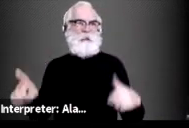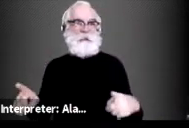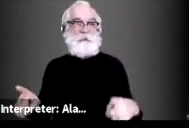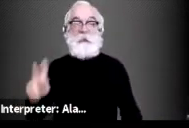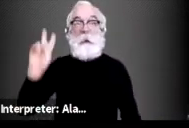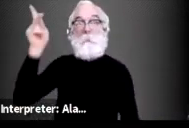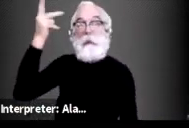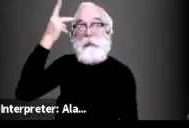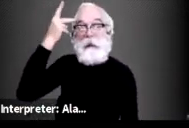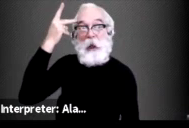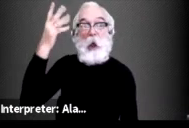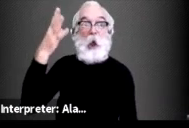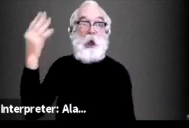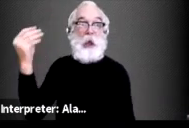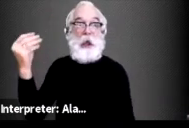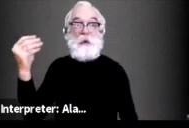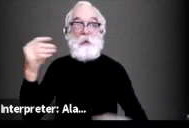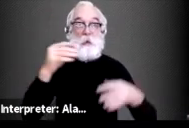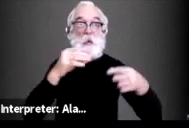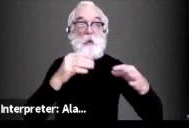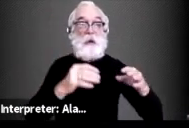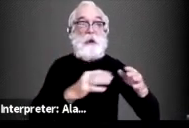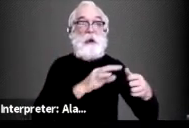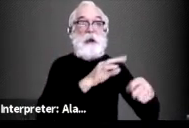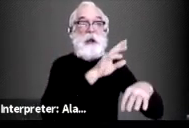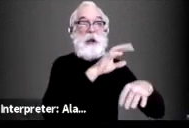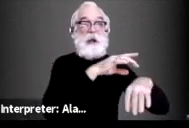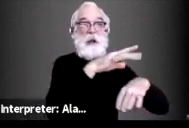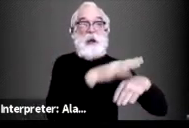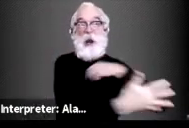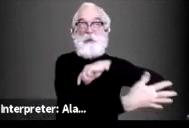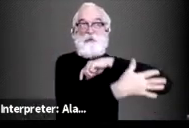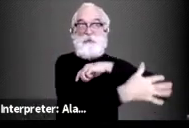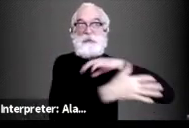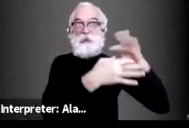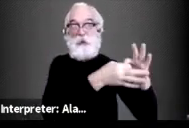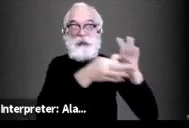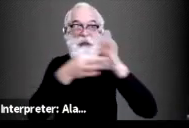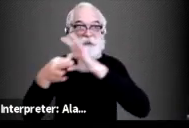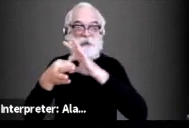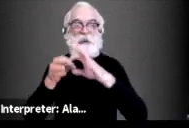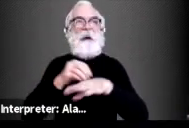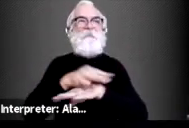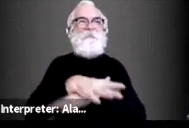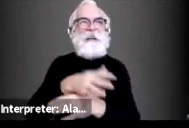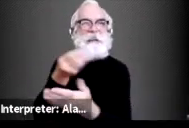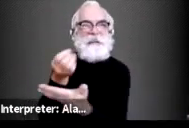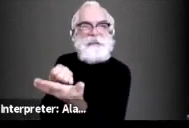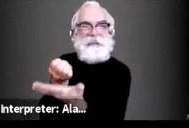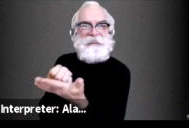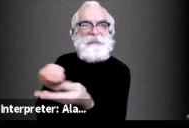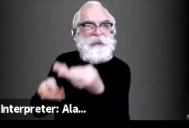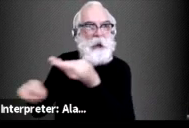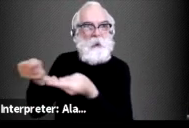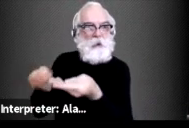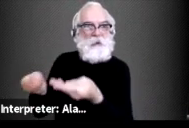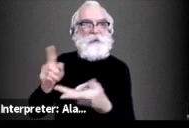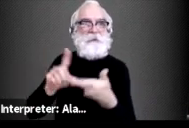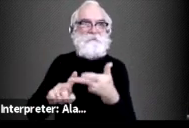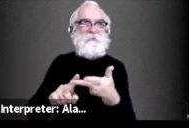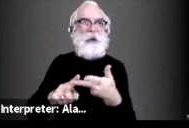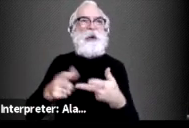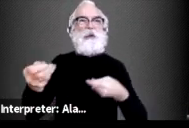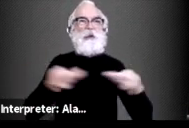Politics and the relationships among nations often affect commerce. They affect trade, sometimes inspiring a spate